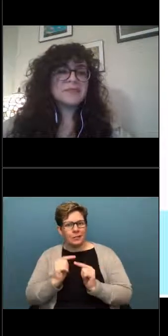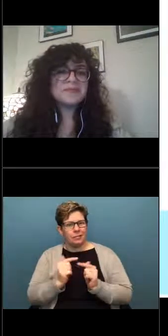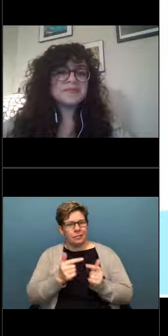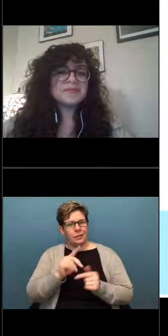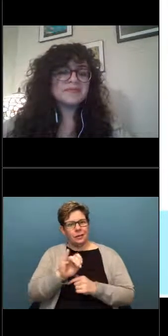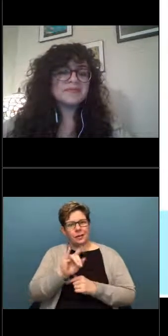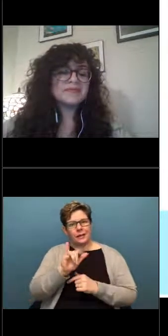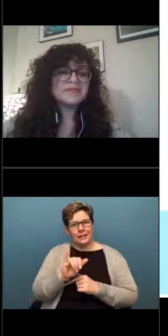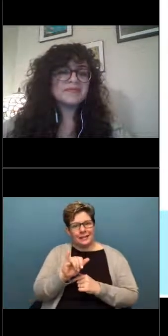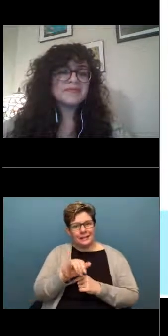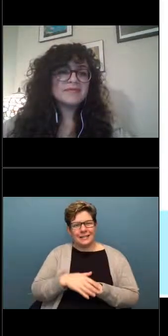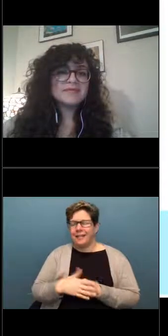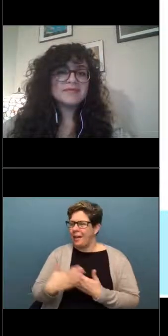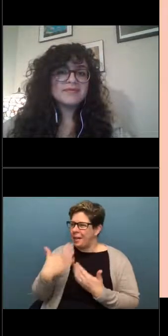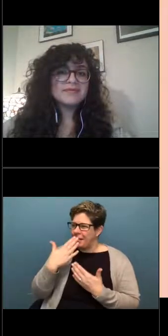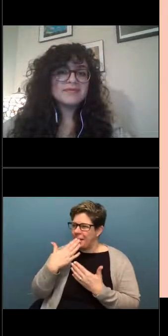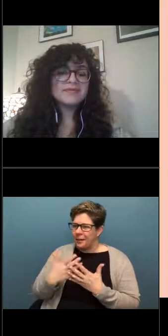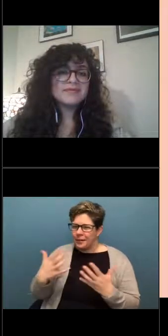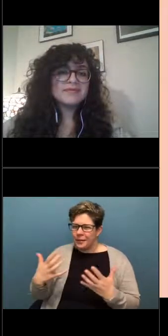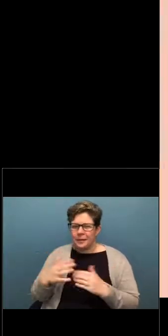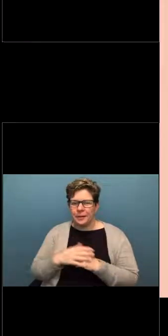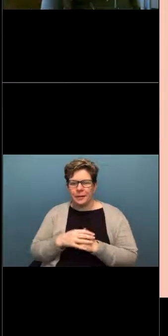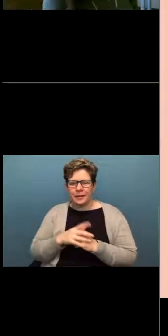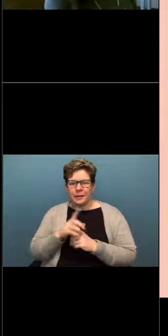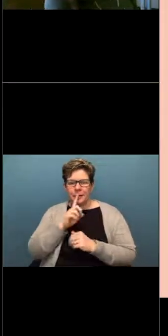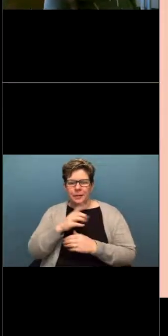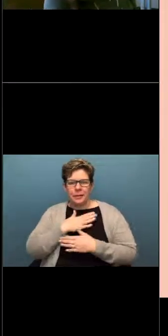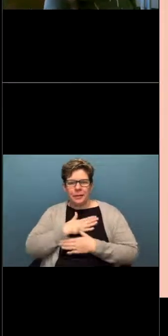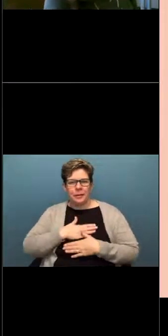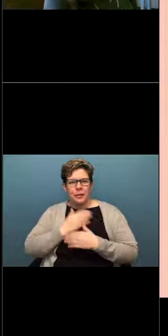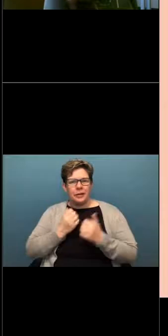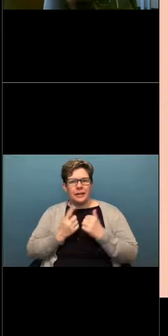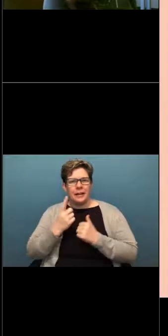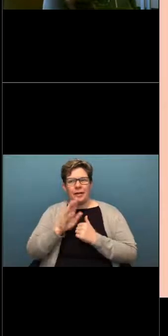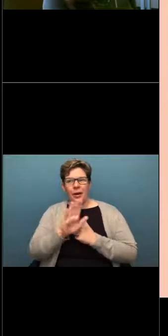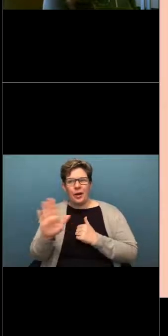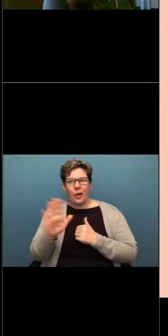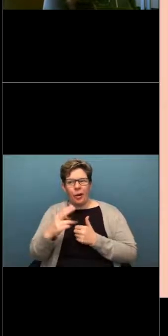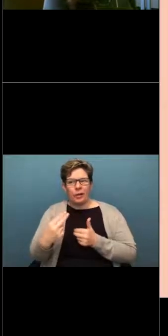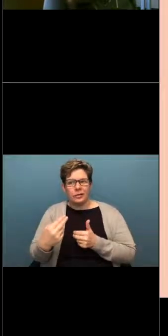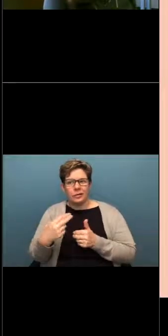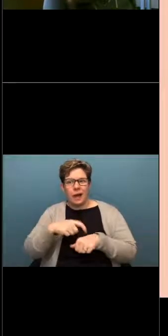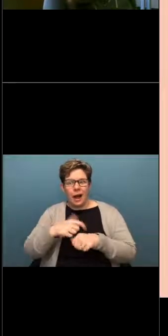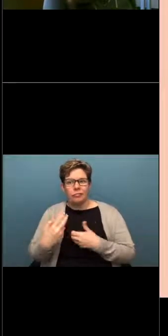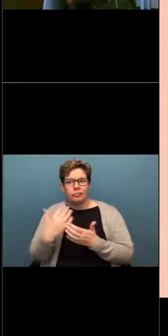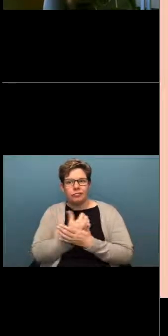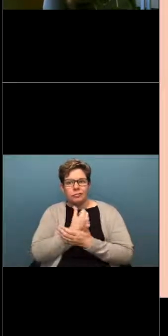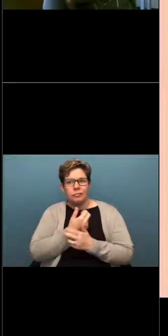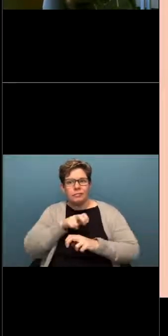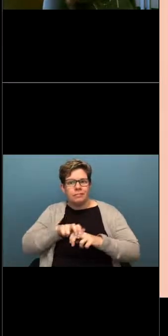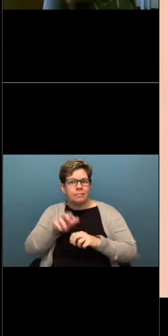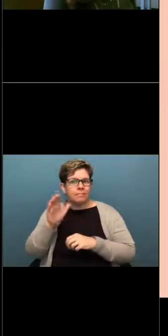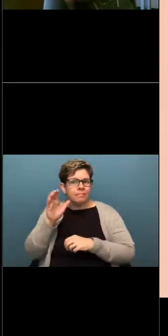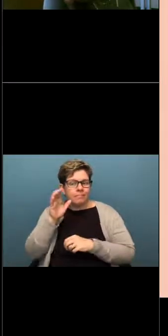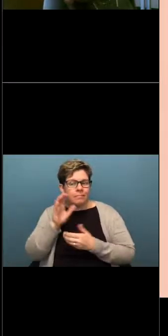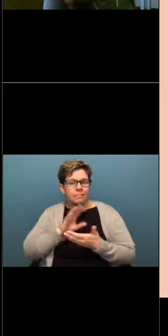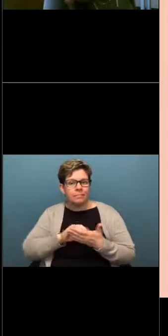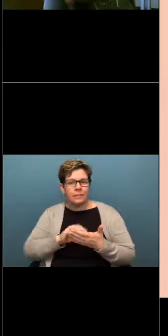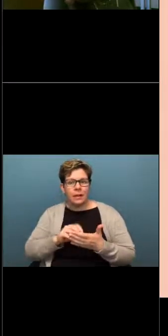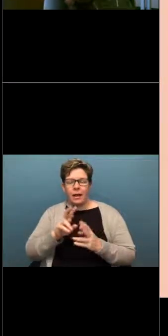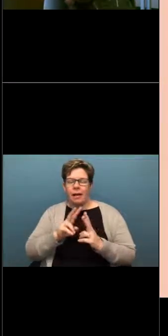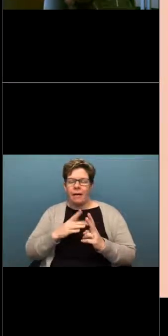Thank you. Awesome. Thank you so much. I really appreciate everybody's time this evening. I'm really honored to be able to be speaking